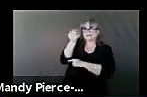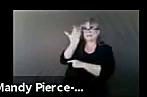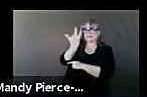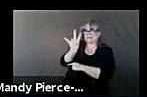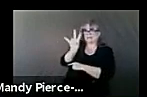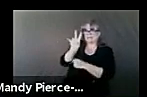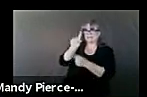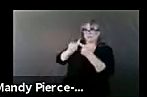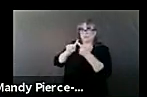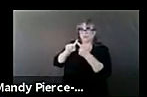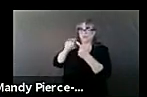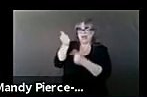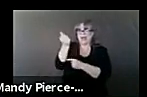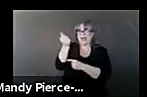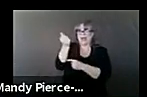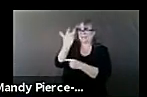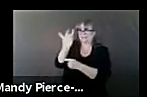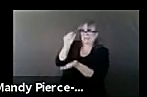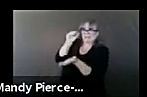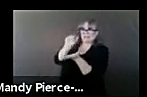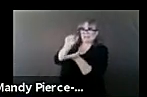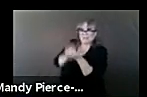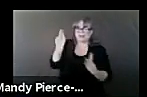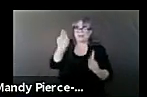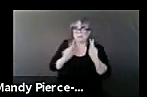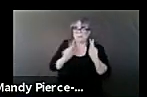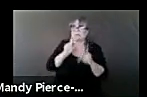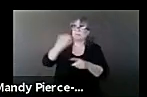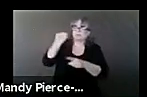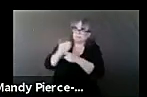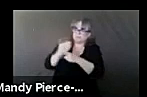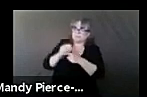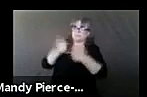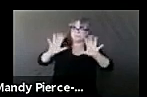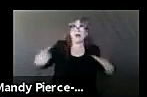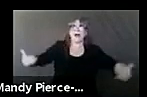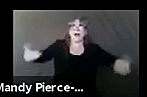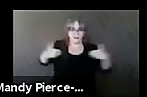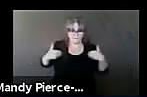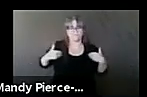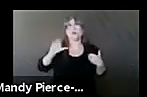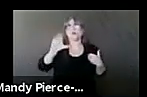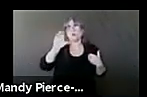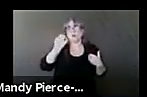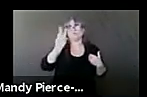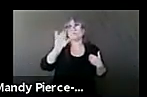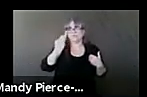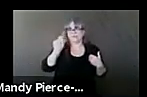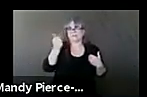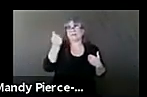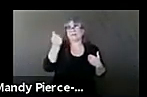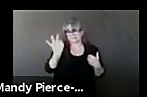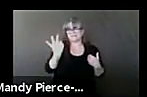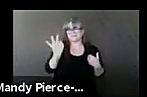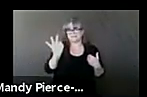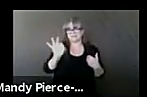than we've been talking about with just the number of positive tests. This also doesn't take into account potential